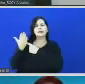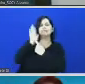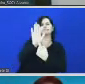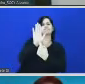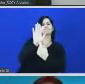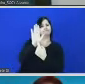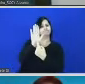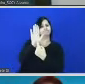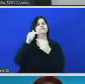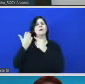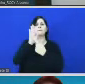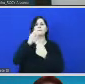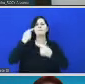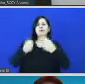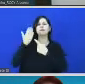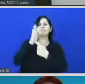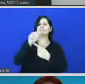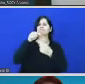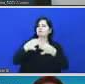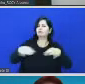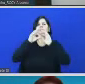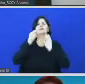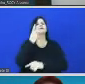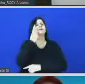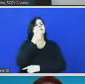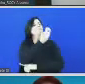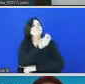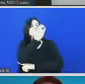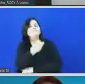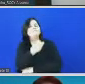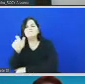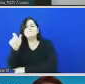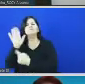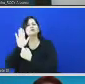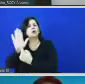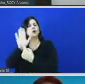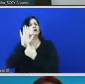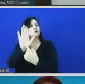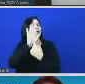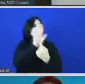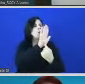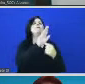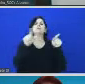of benchmarks, so we keep on challenging the progress. Because